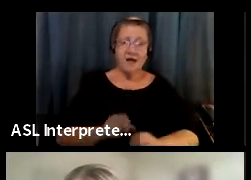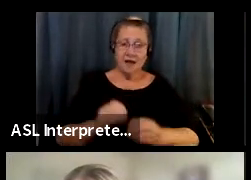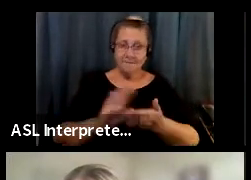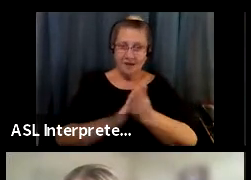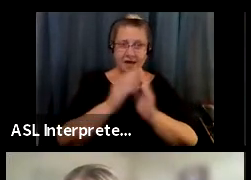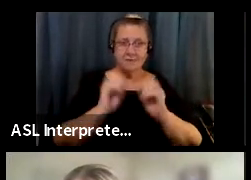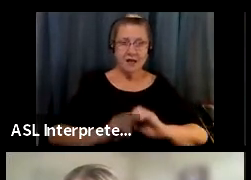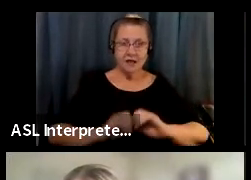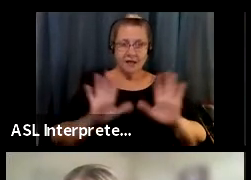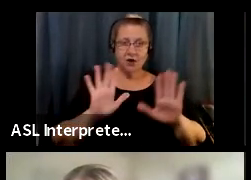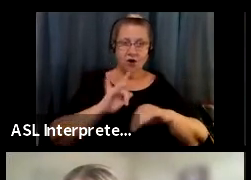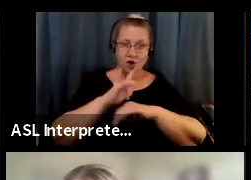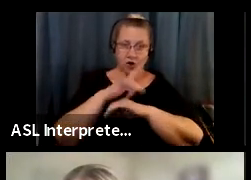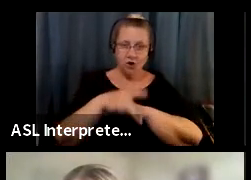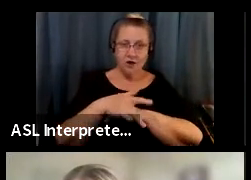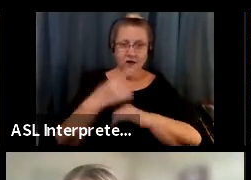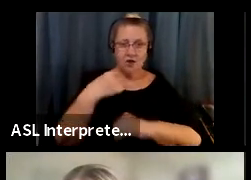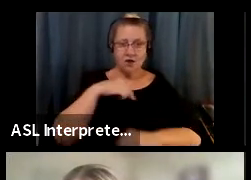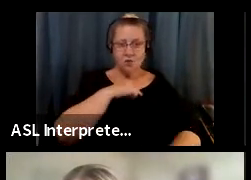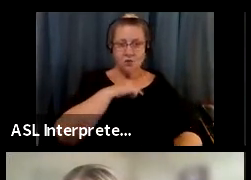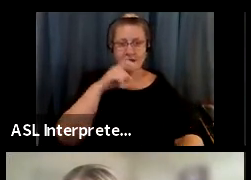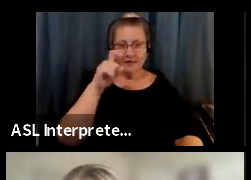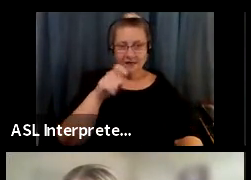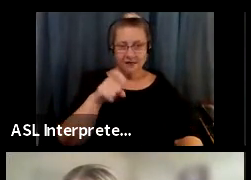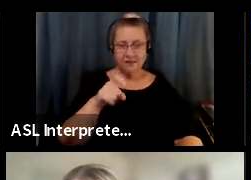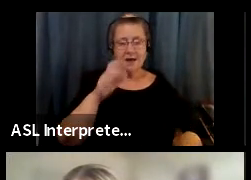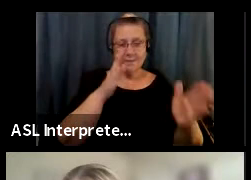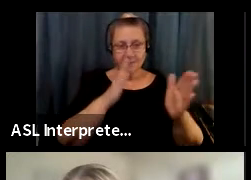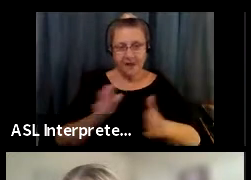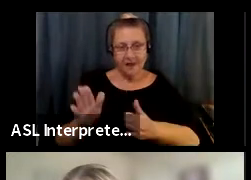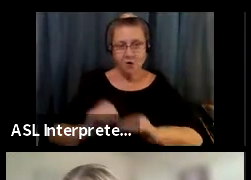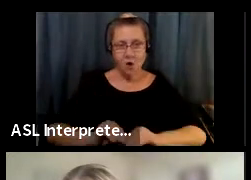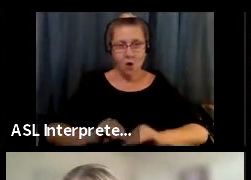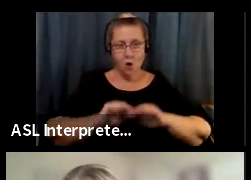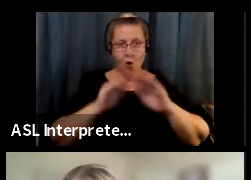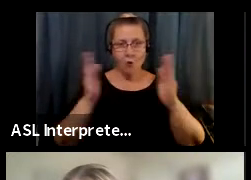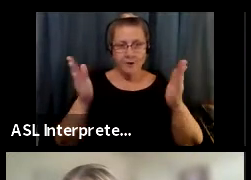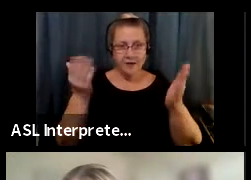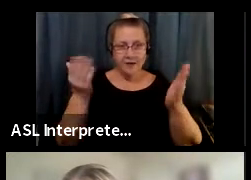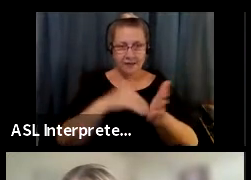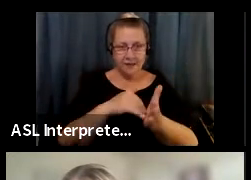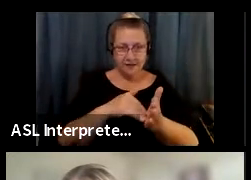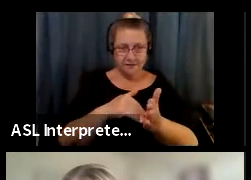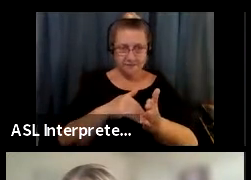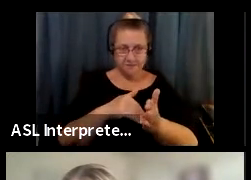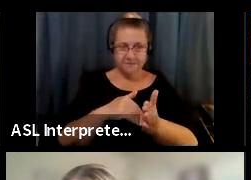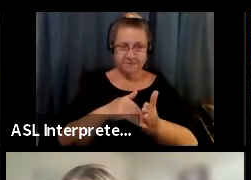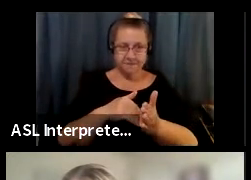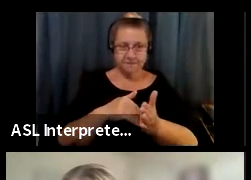there needed to be a catalyst for reopening. And that catalyst naturally was the